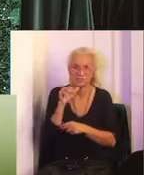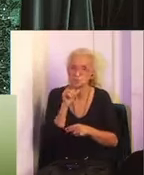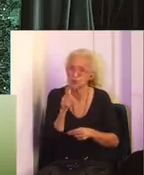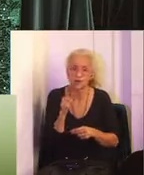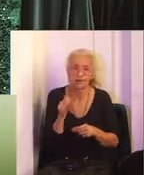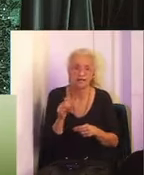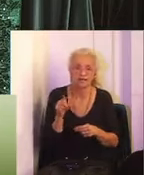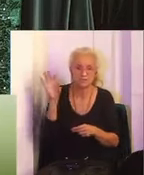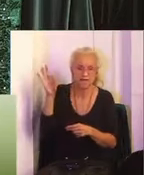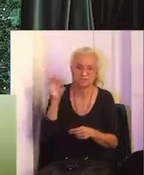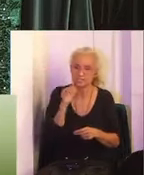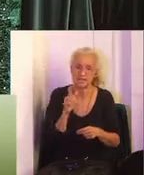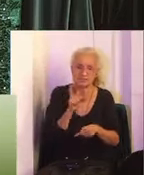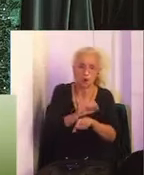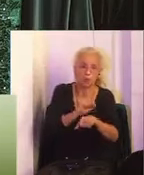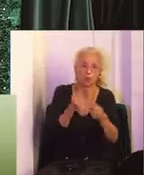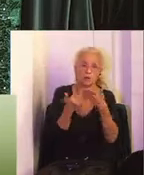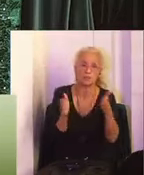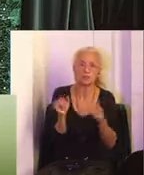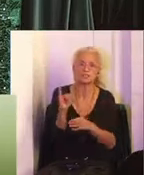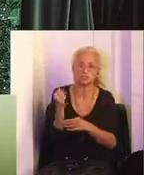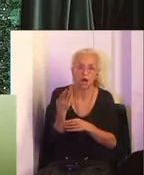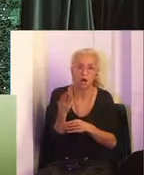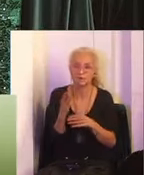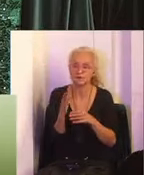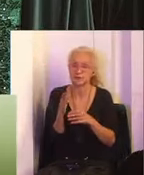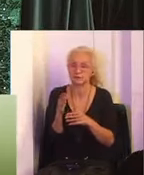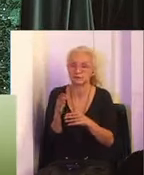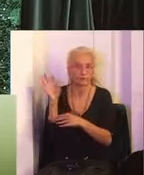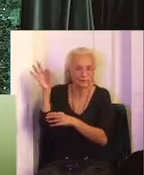the pastor doesn't have to work a public job.